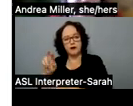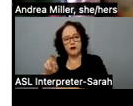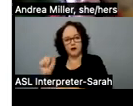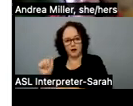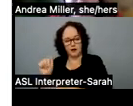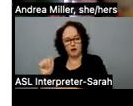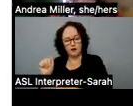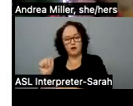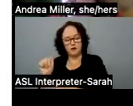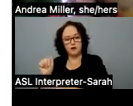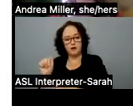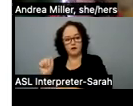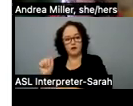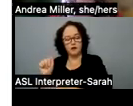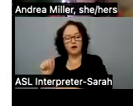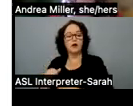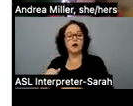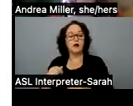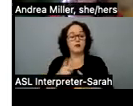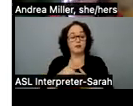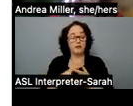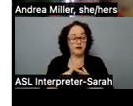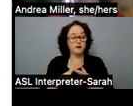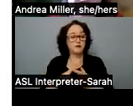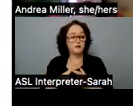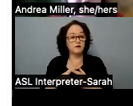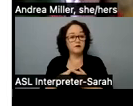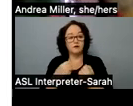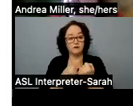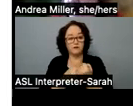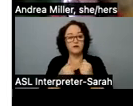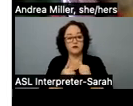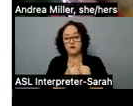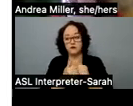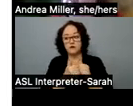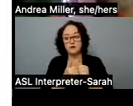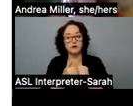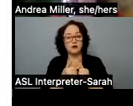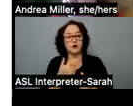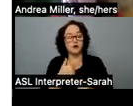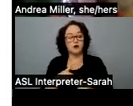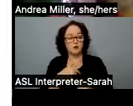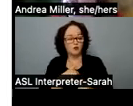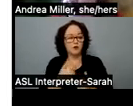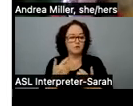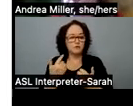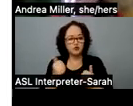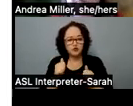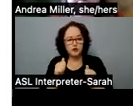braided funding together to be able to operate the housing. And we're always looking for ways that we can help survivors